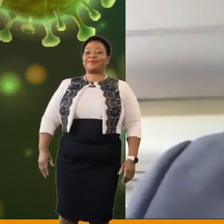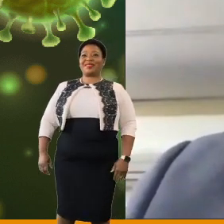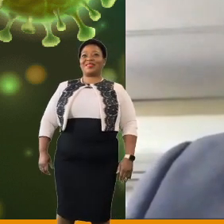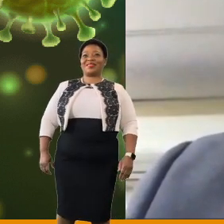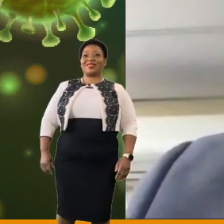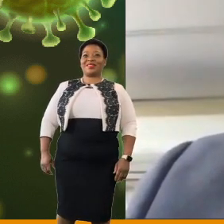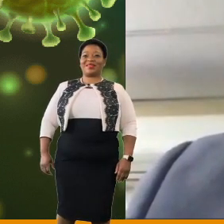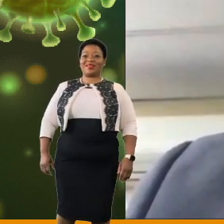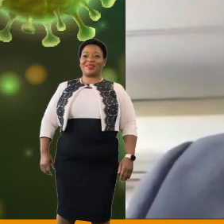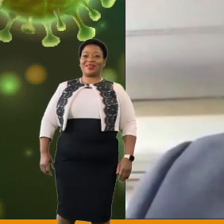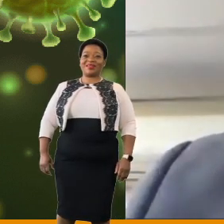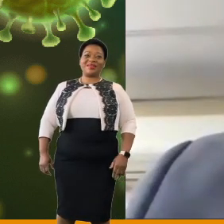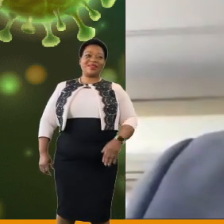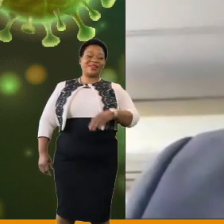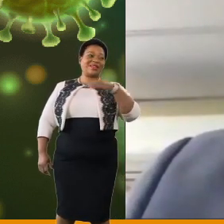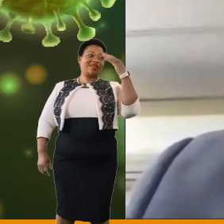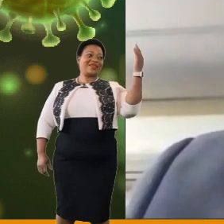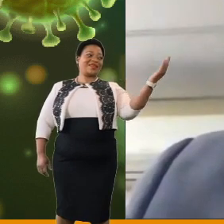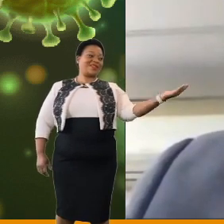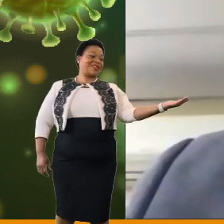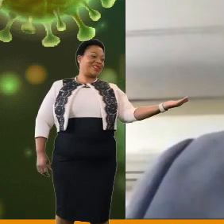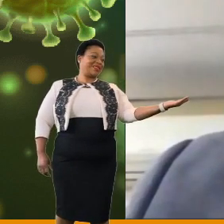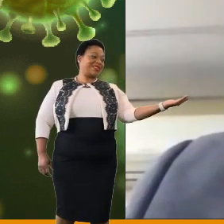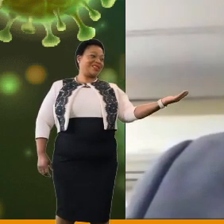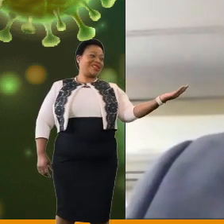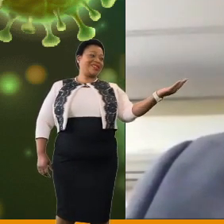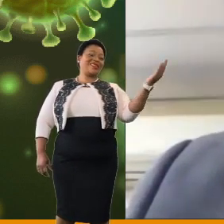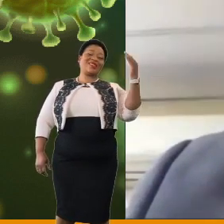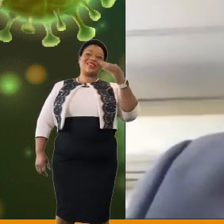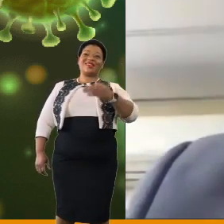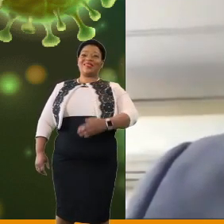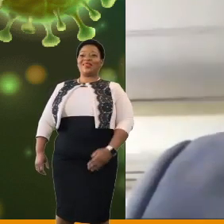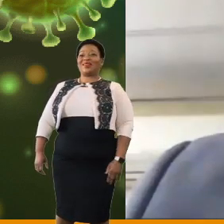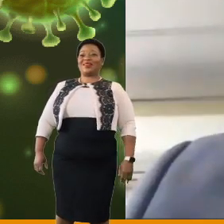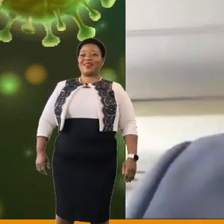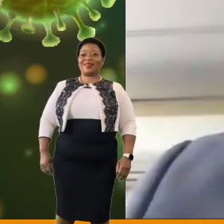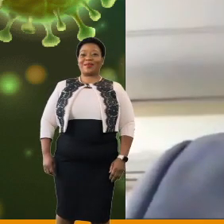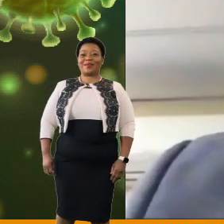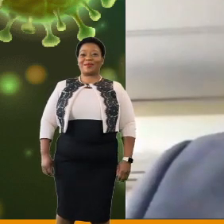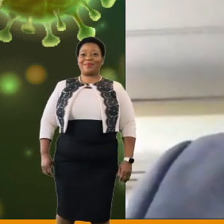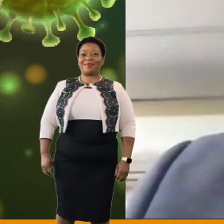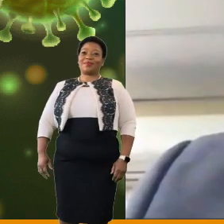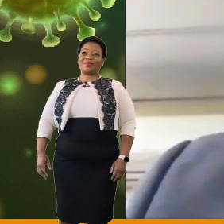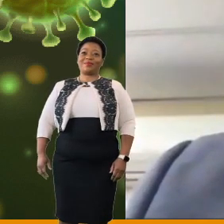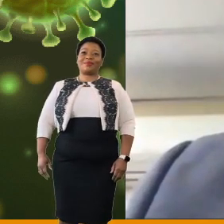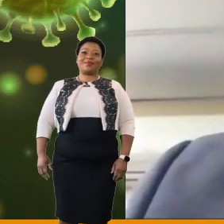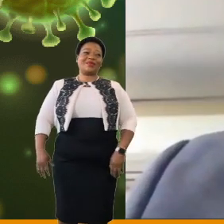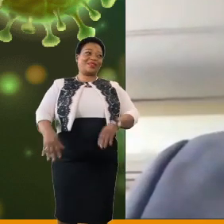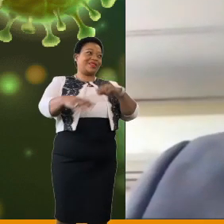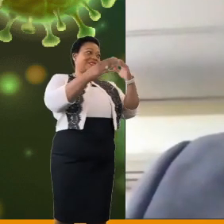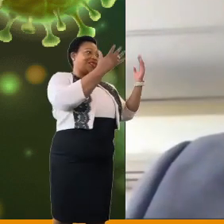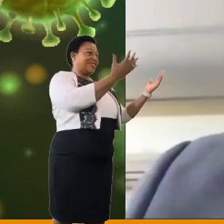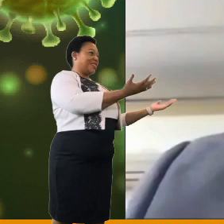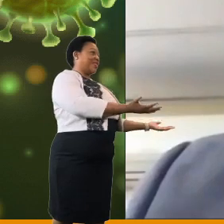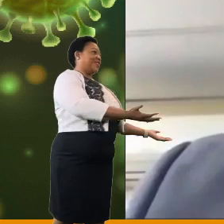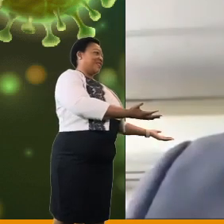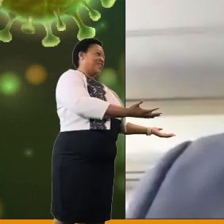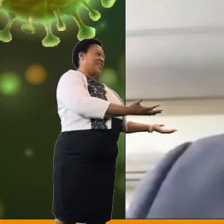5D of the UIF as amended, which says UIF will fund the re-entry and